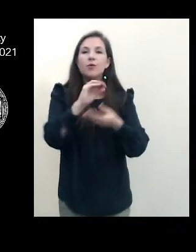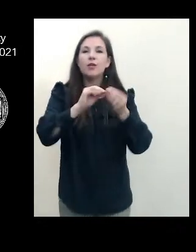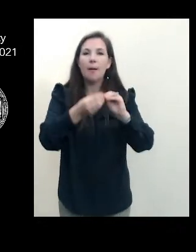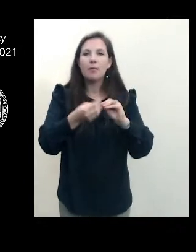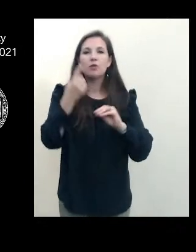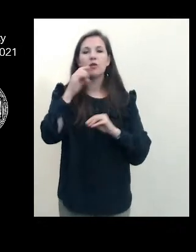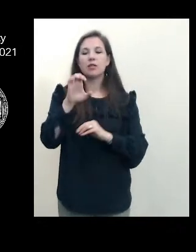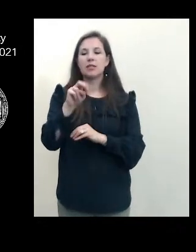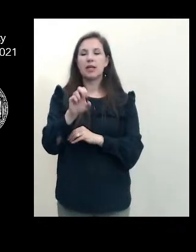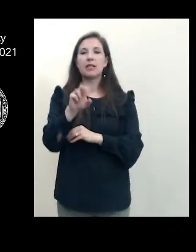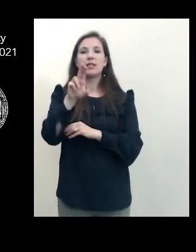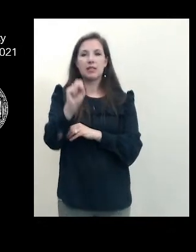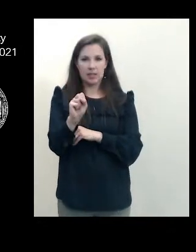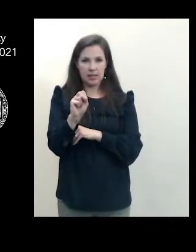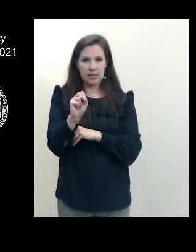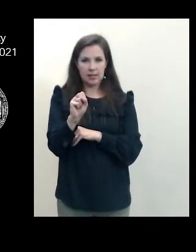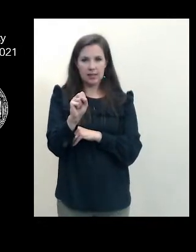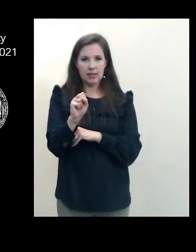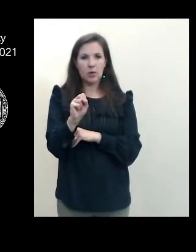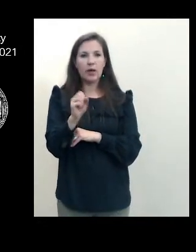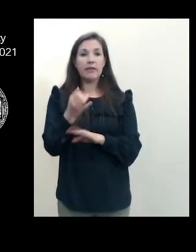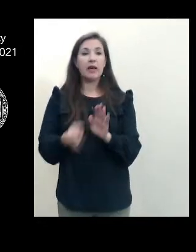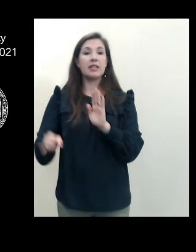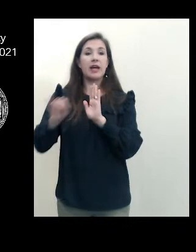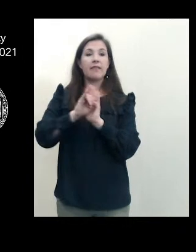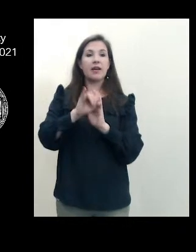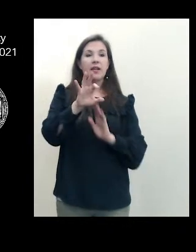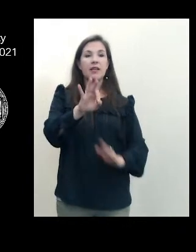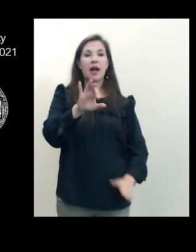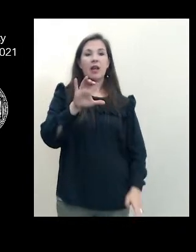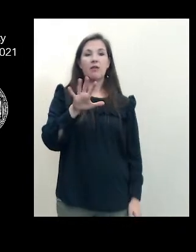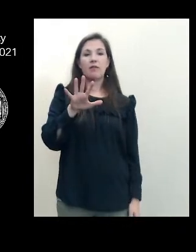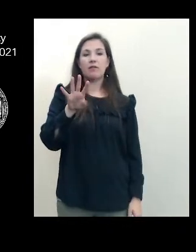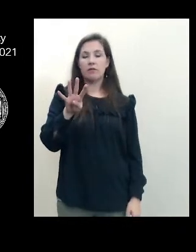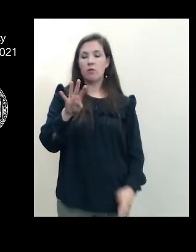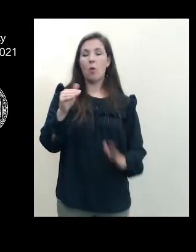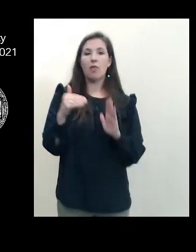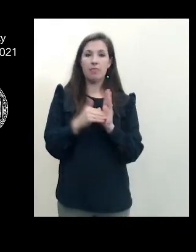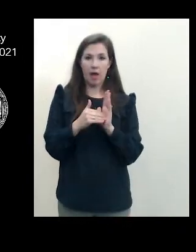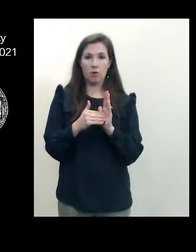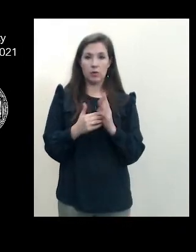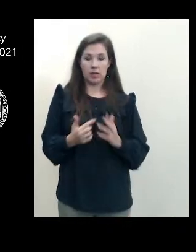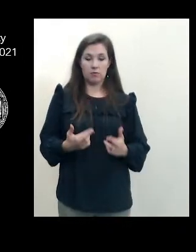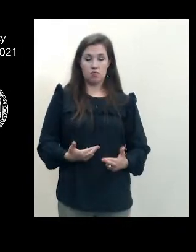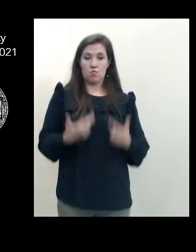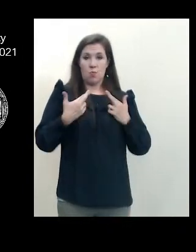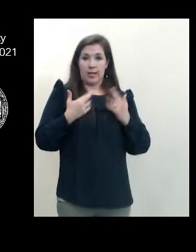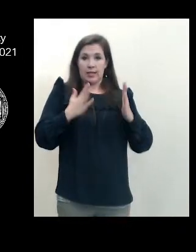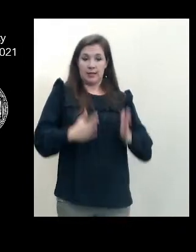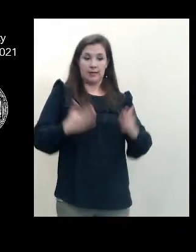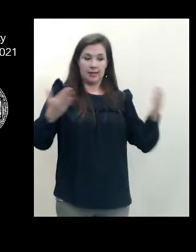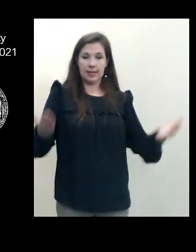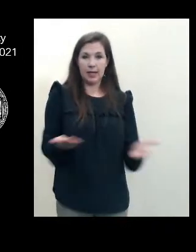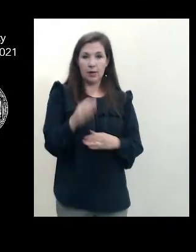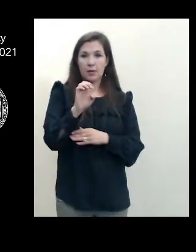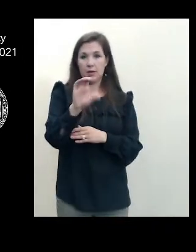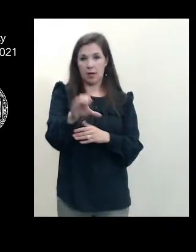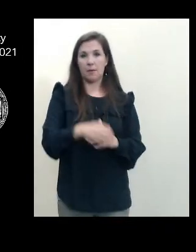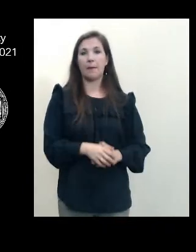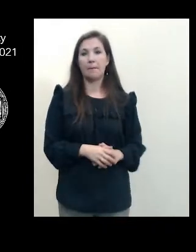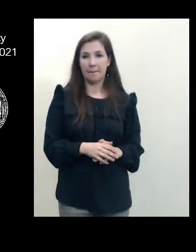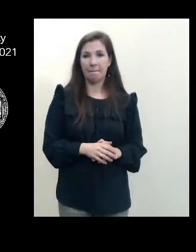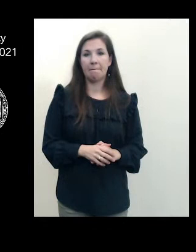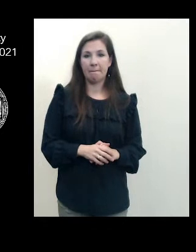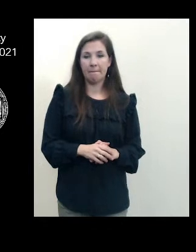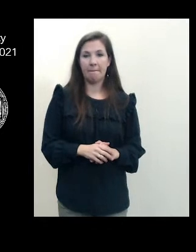census. The Erie County Census has identified that there's 954,000 residents in Erie County.